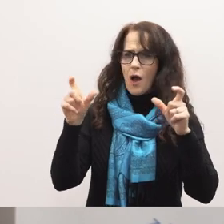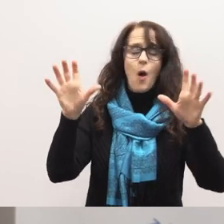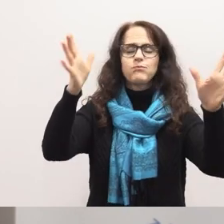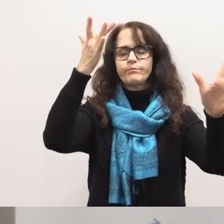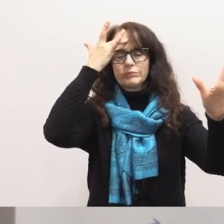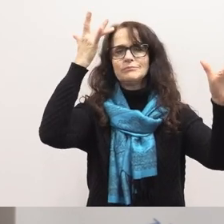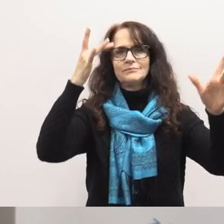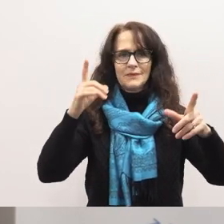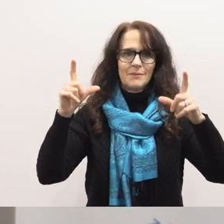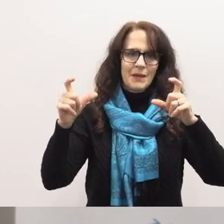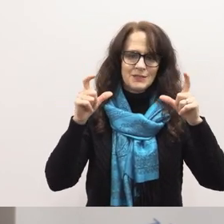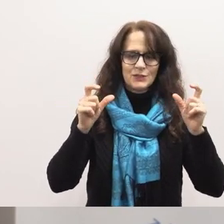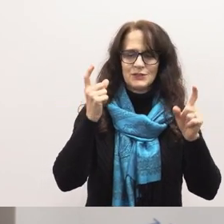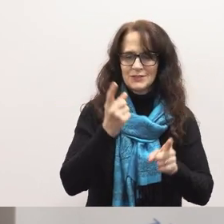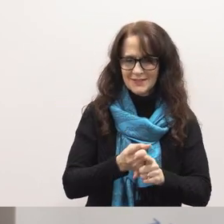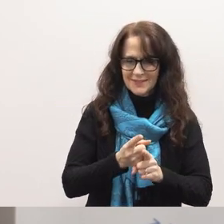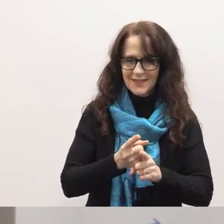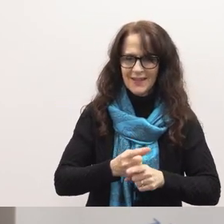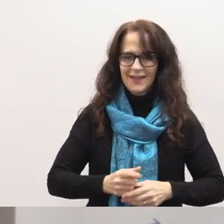right, pictures.